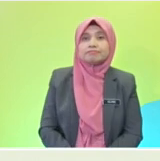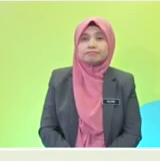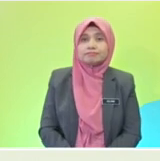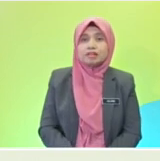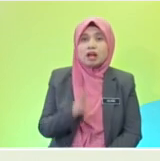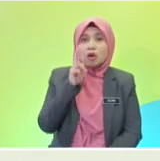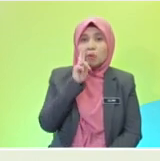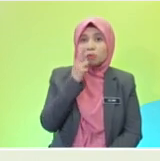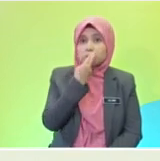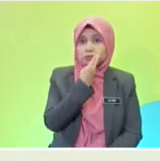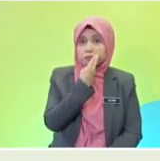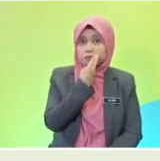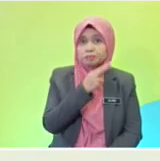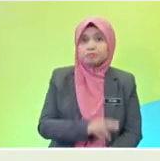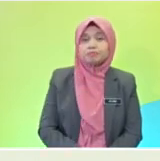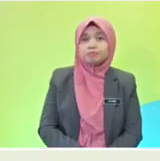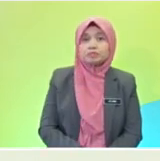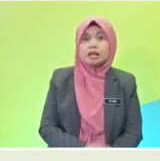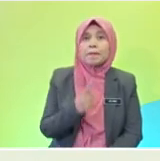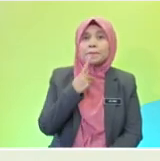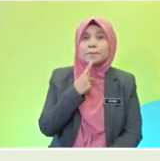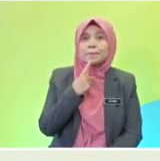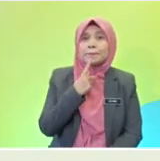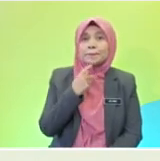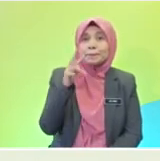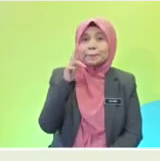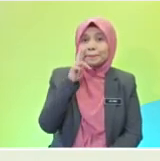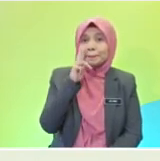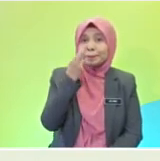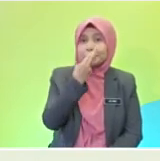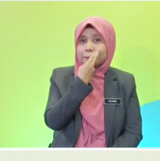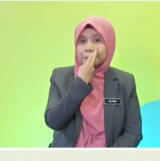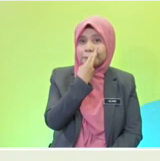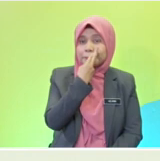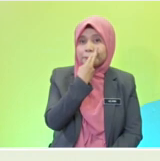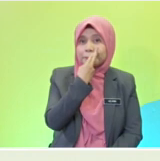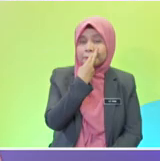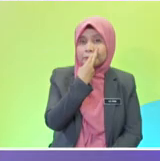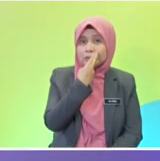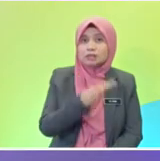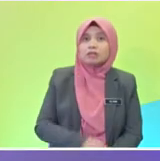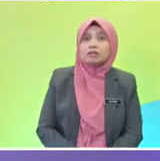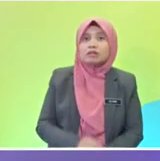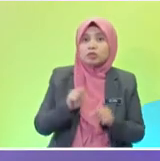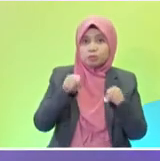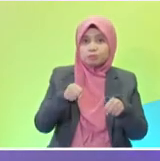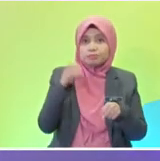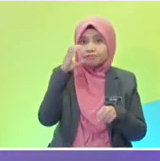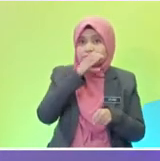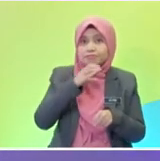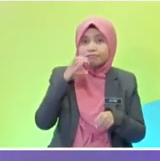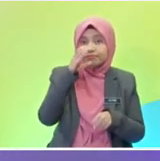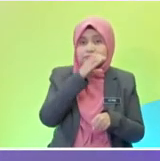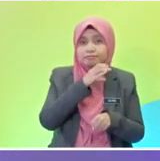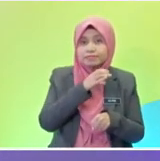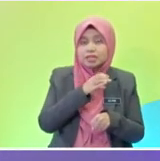Rose. Ah, rose. Wow. Pink rose. Mm-hmm. Yeah. You can also find a rose with which is red